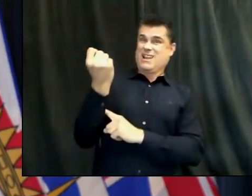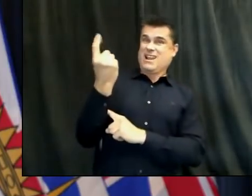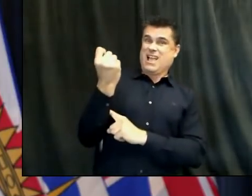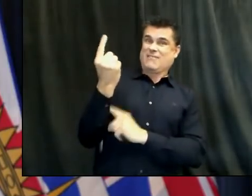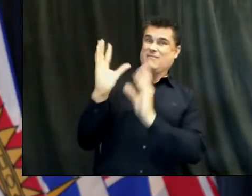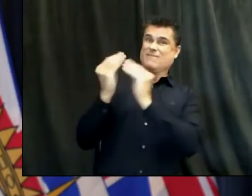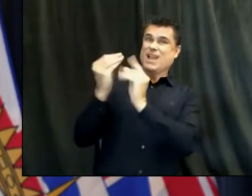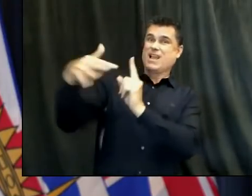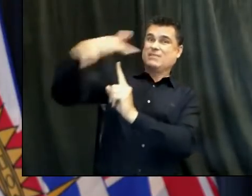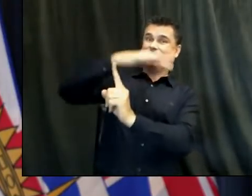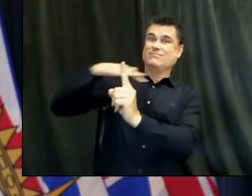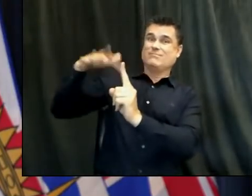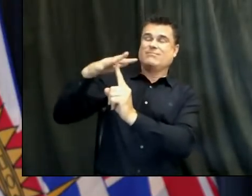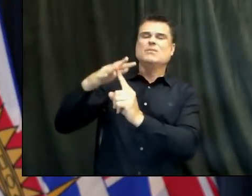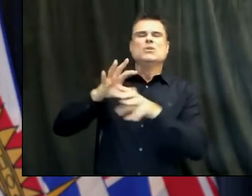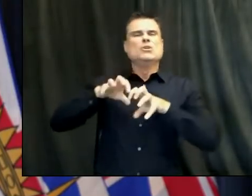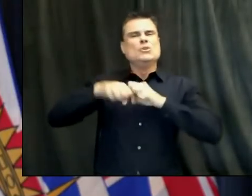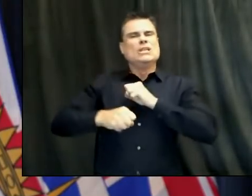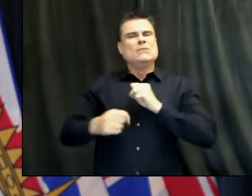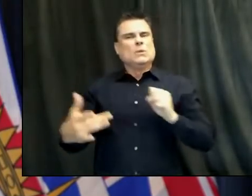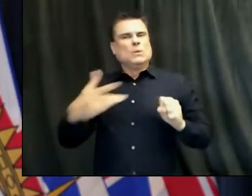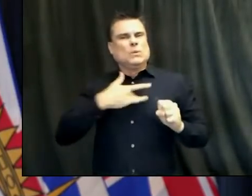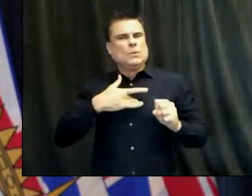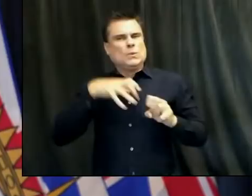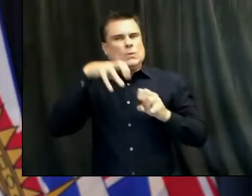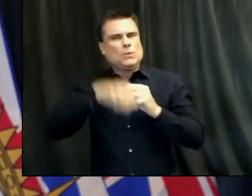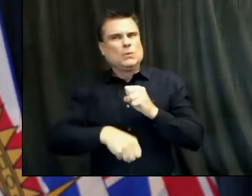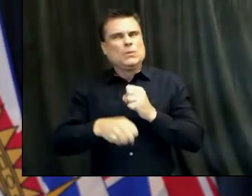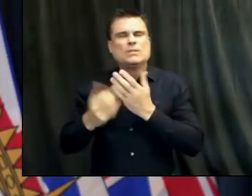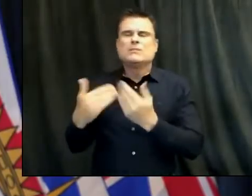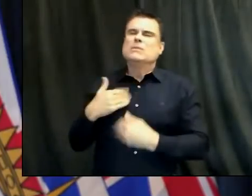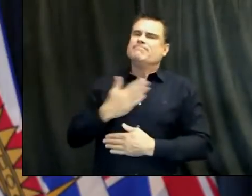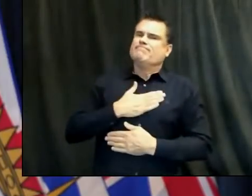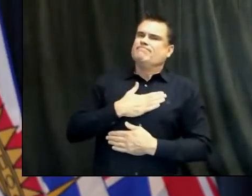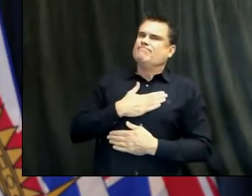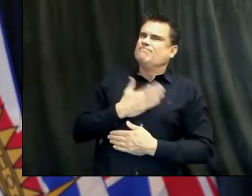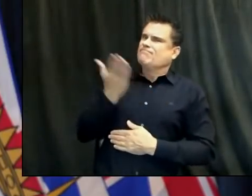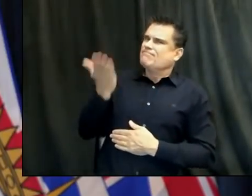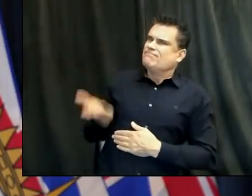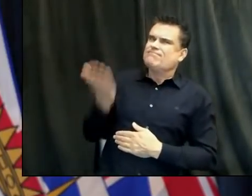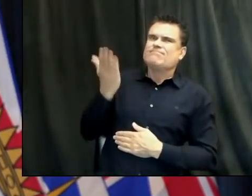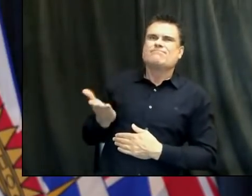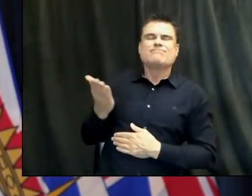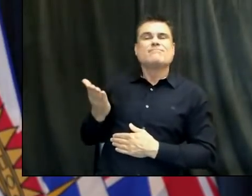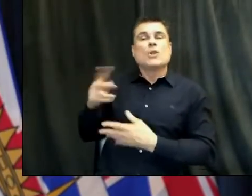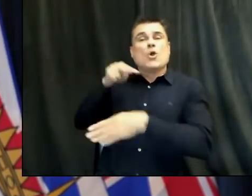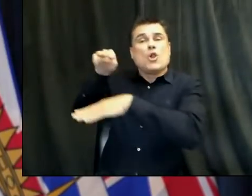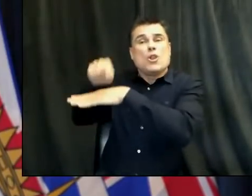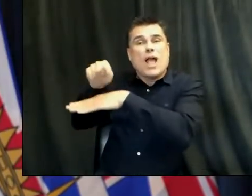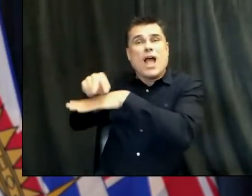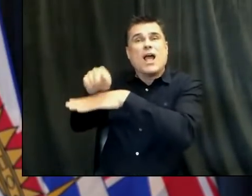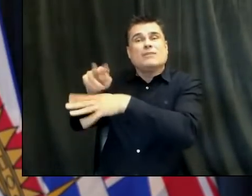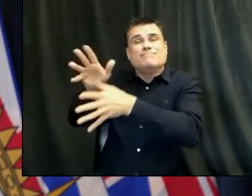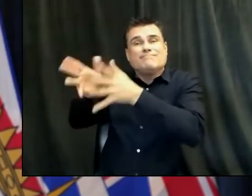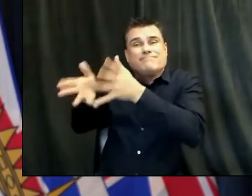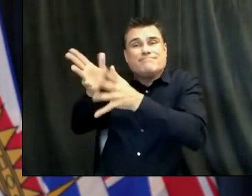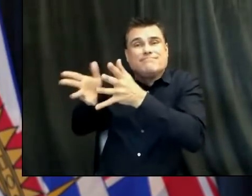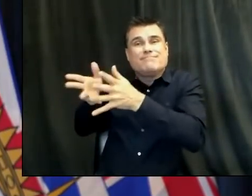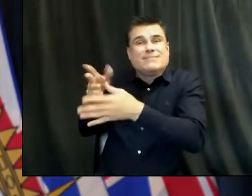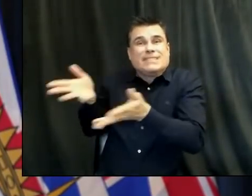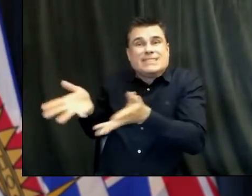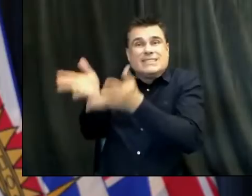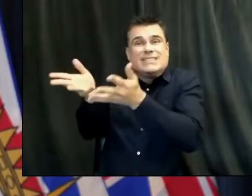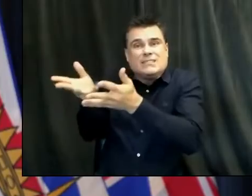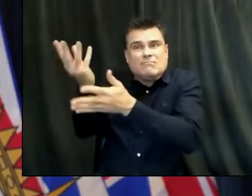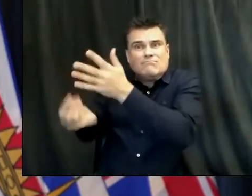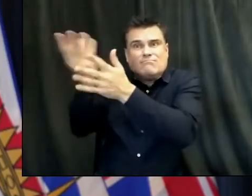send our condolences to them, to their care providers. And most of the cases today were also people who are